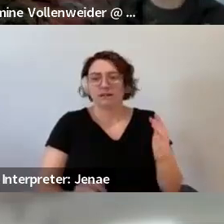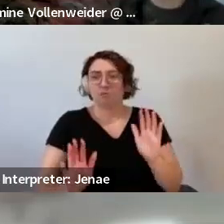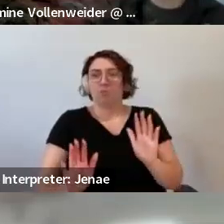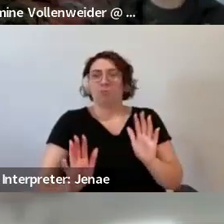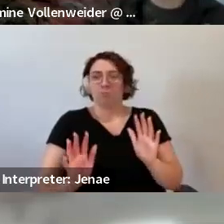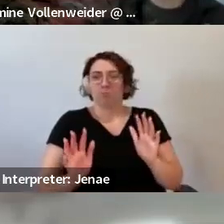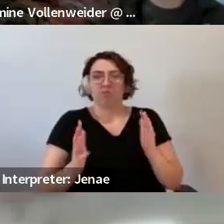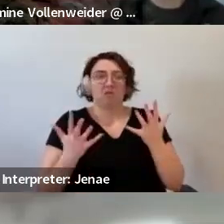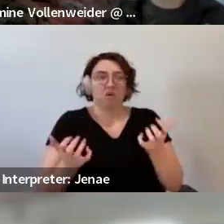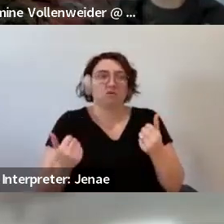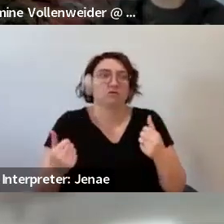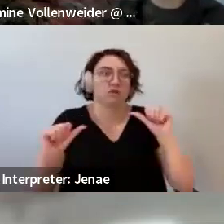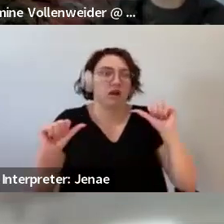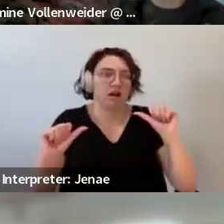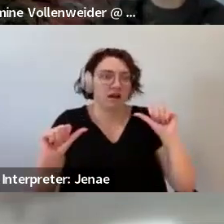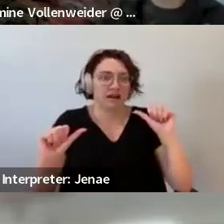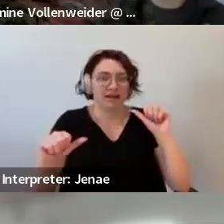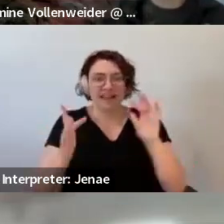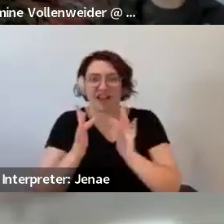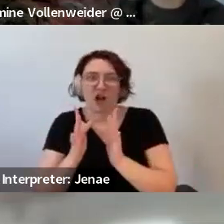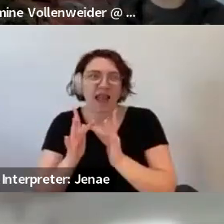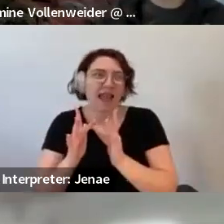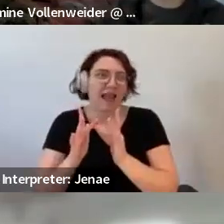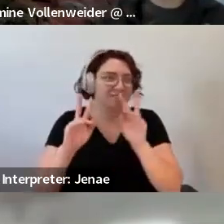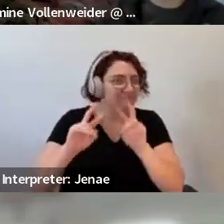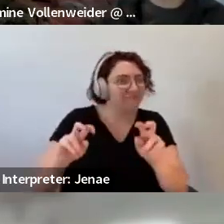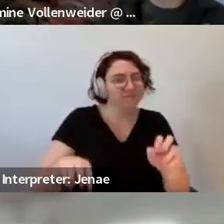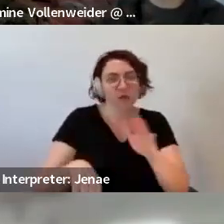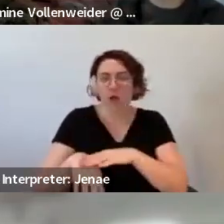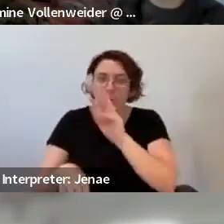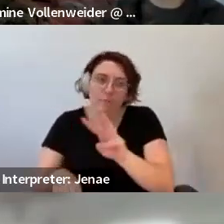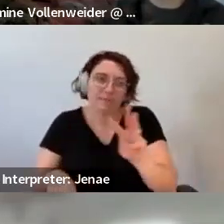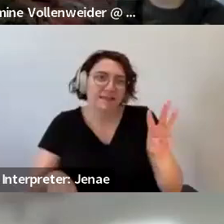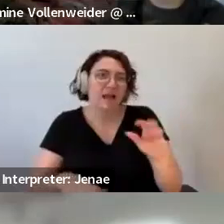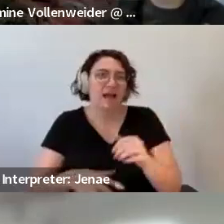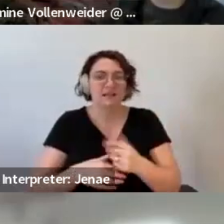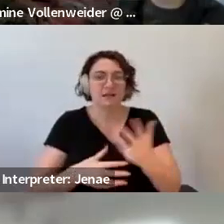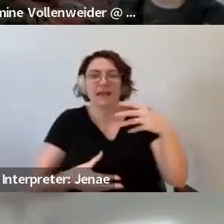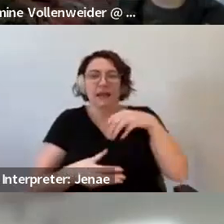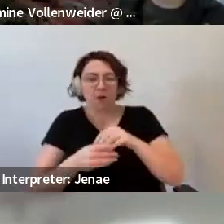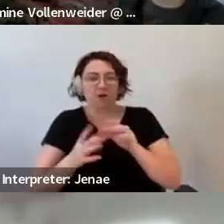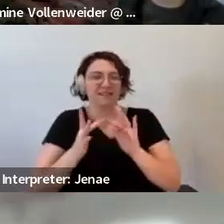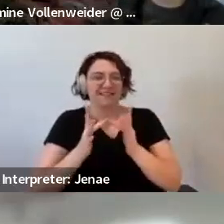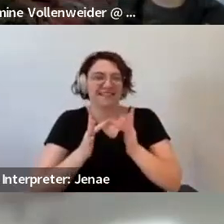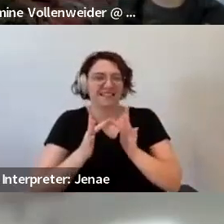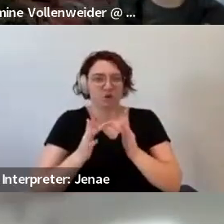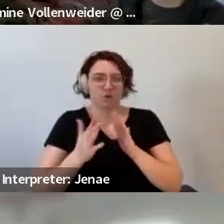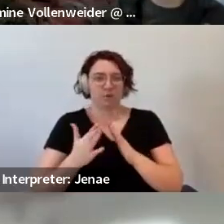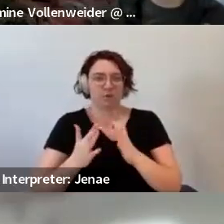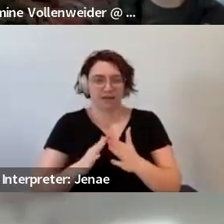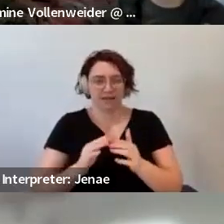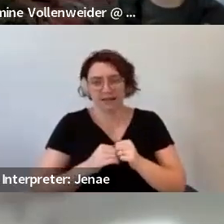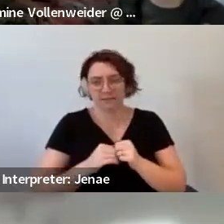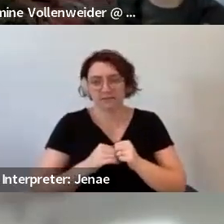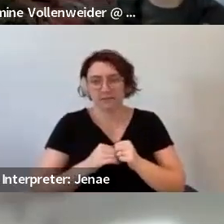to get on the internet and surf the web and be a part of the digital community. They